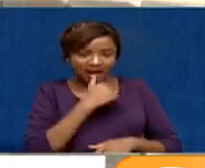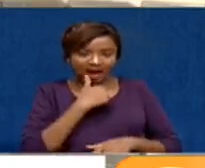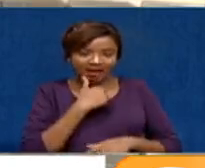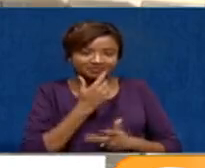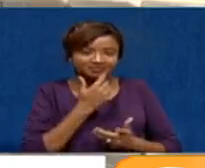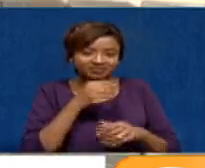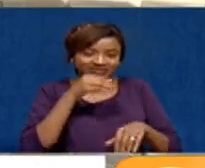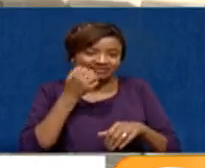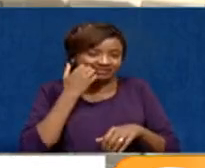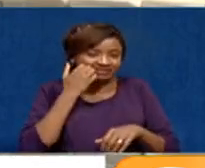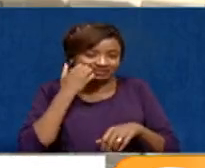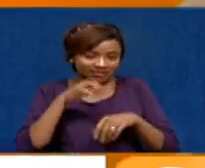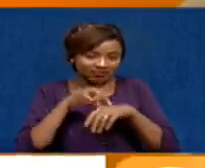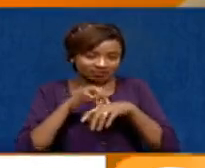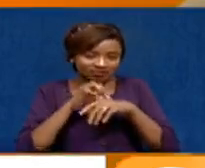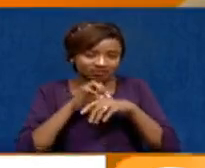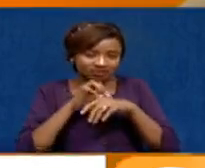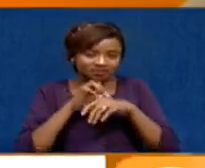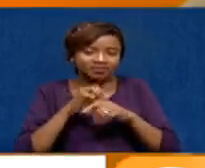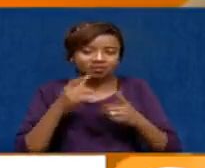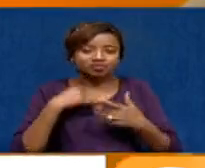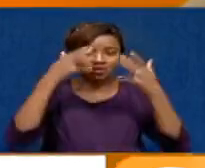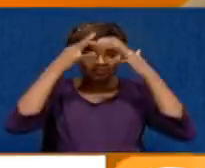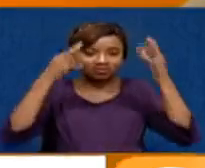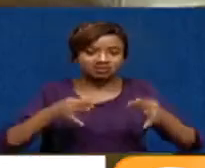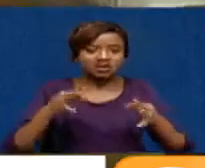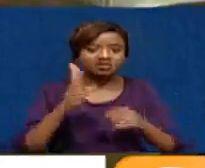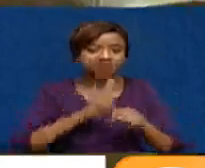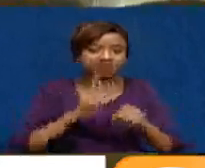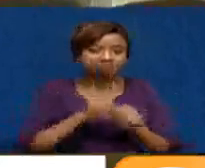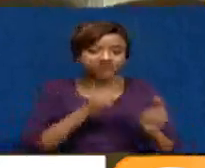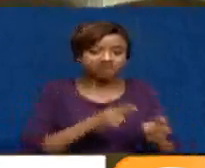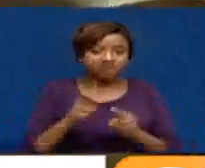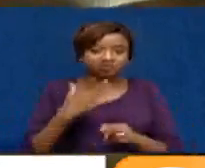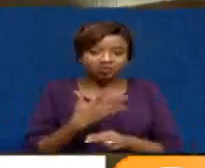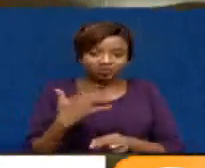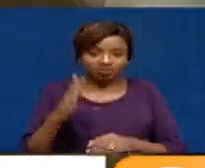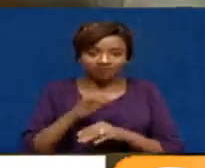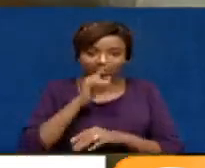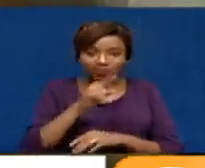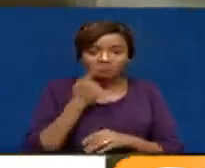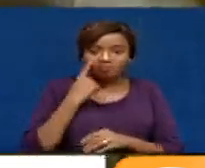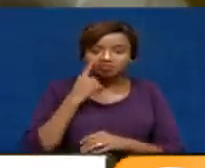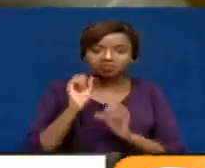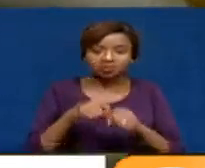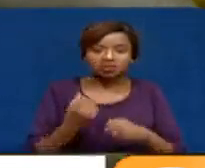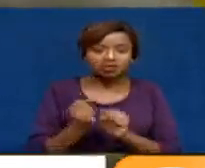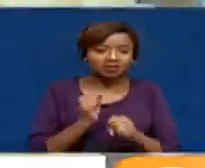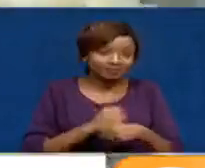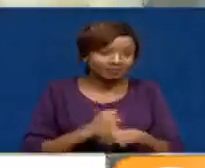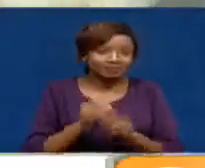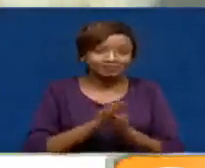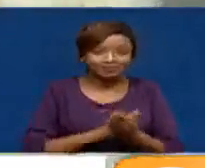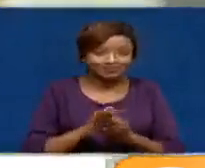came to learn about the importance of using natural made products. And that is how we realized that we can make a soap that can help the child. And this